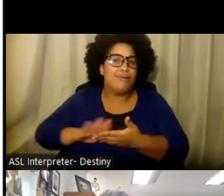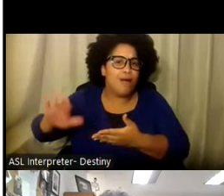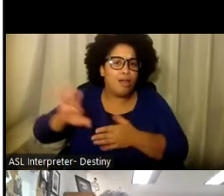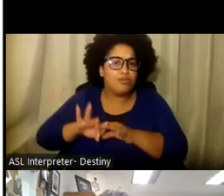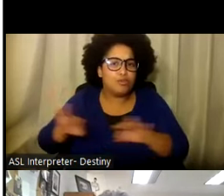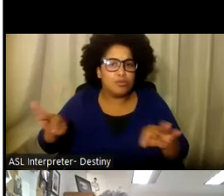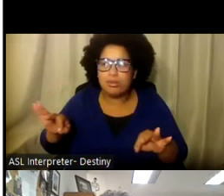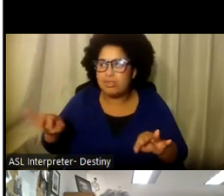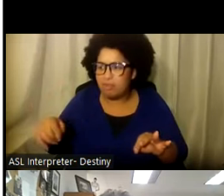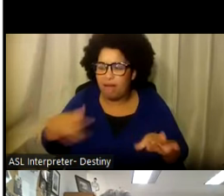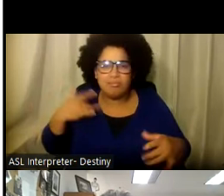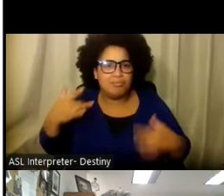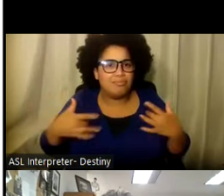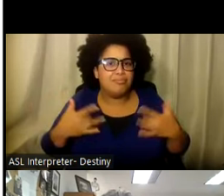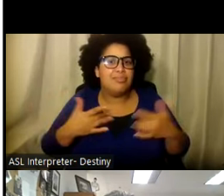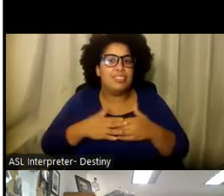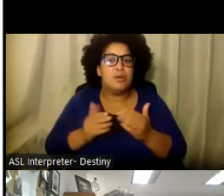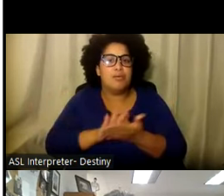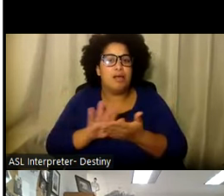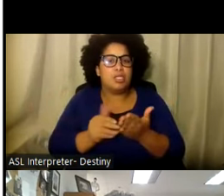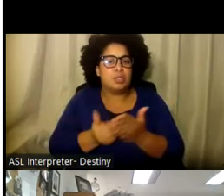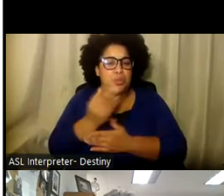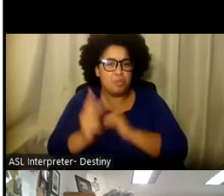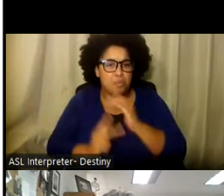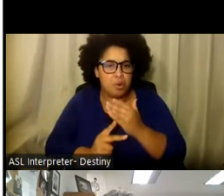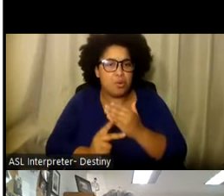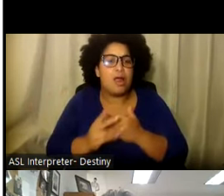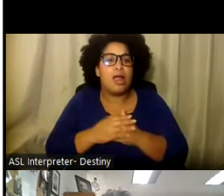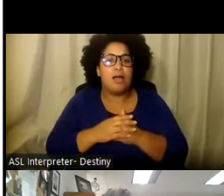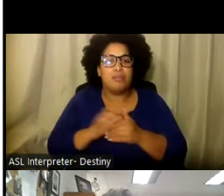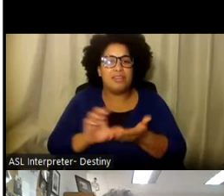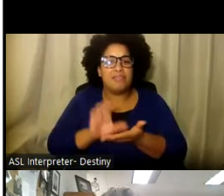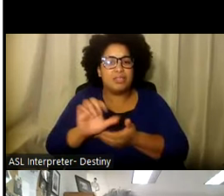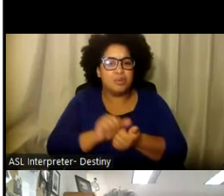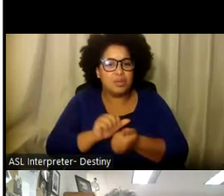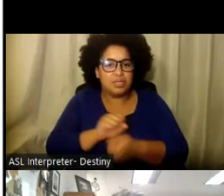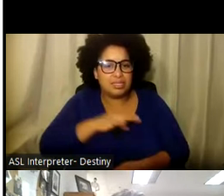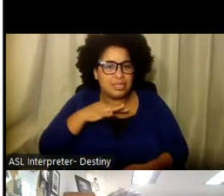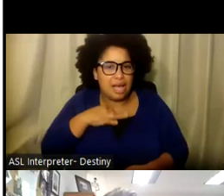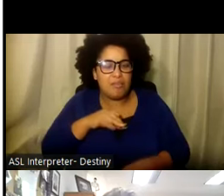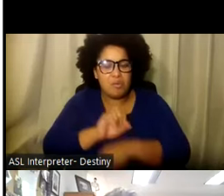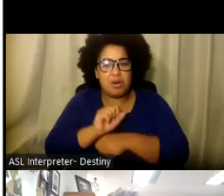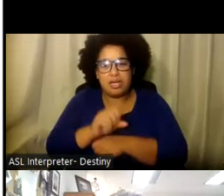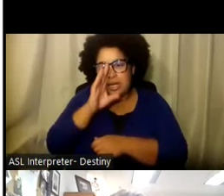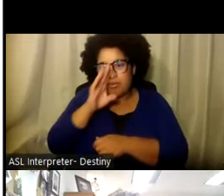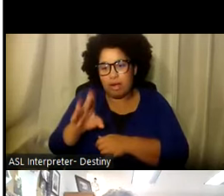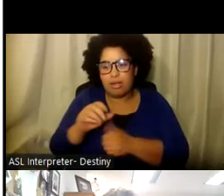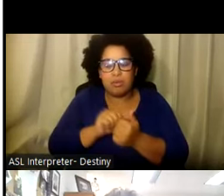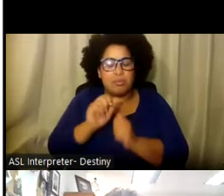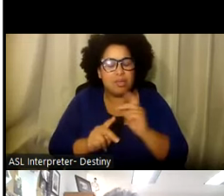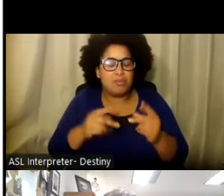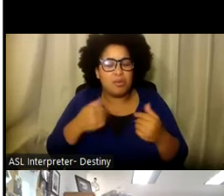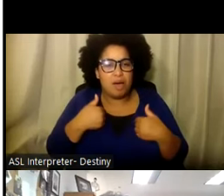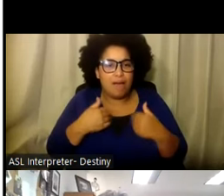really nice new program it's an investment on the staff that will be working directly with people with